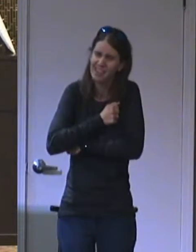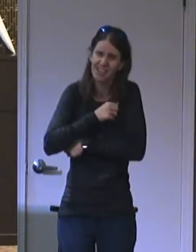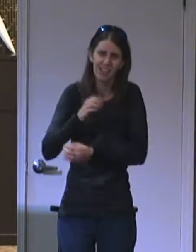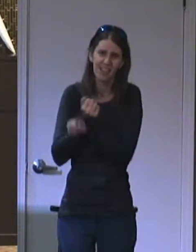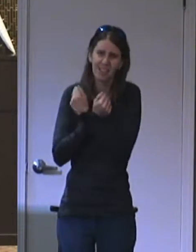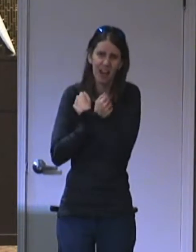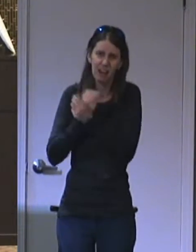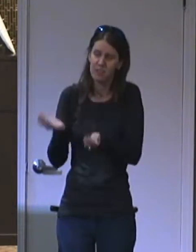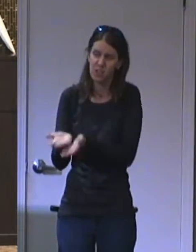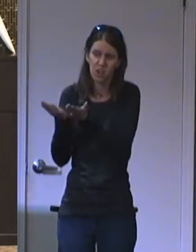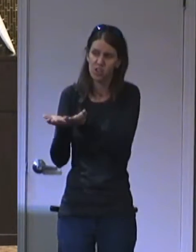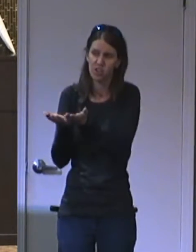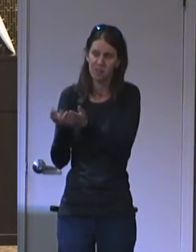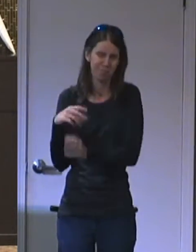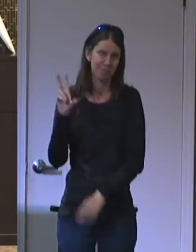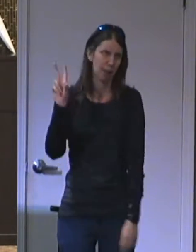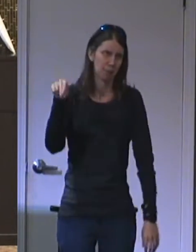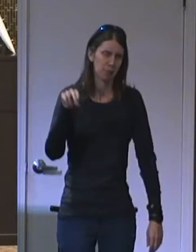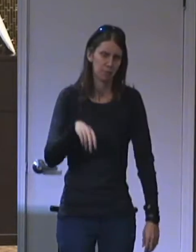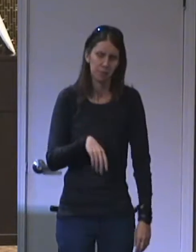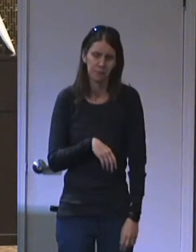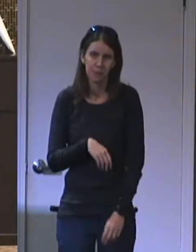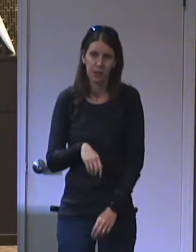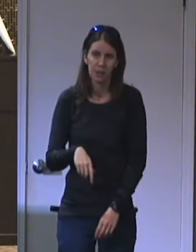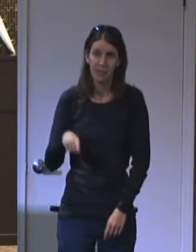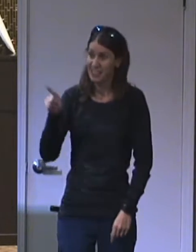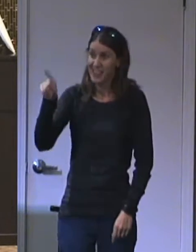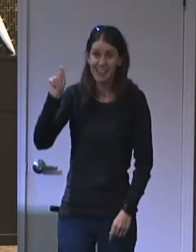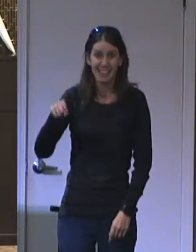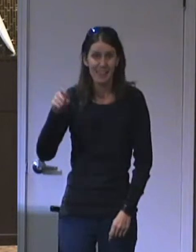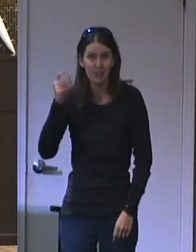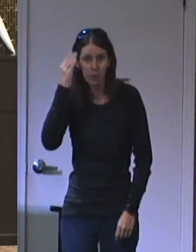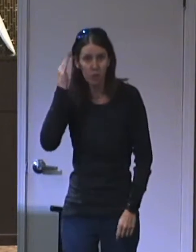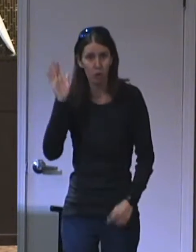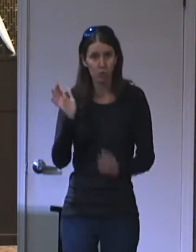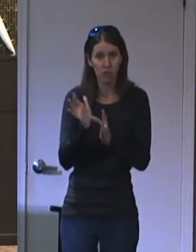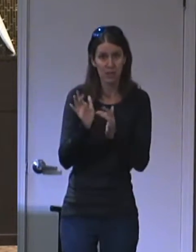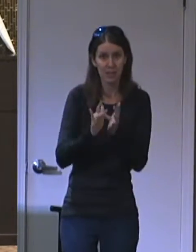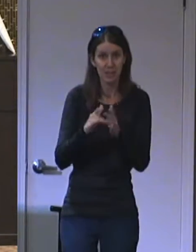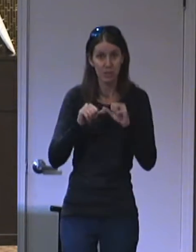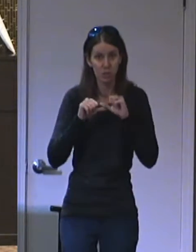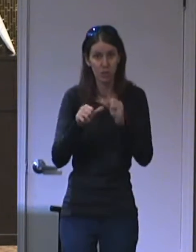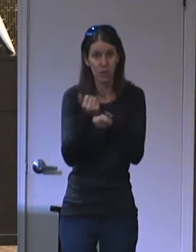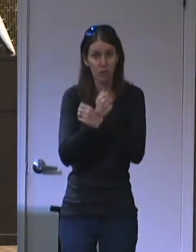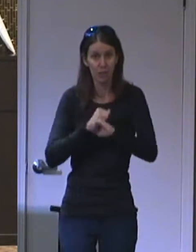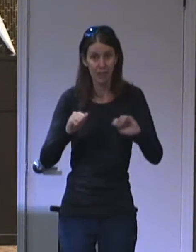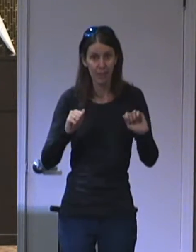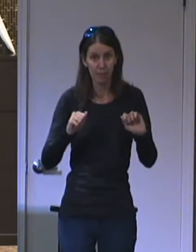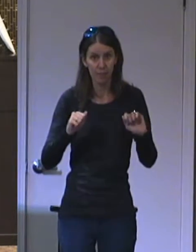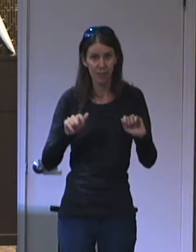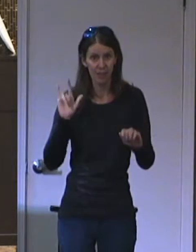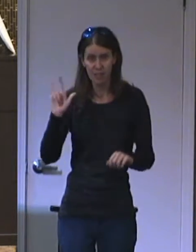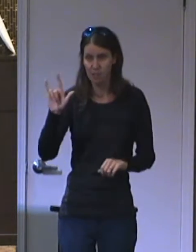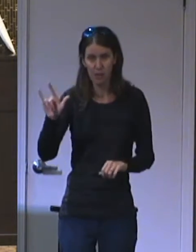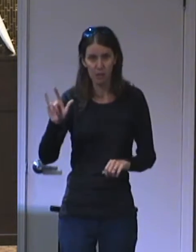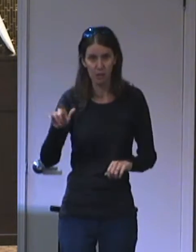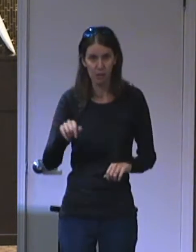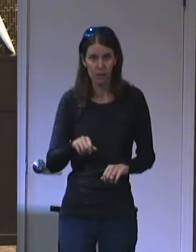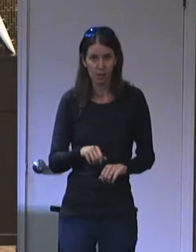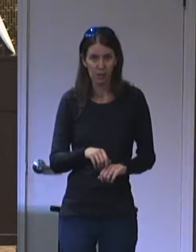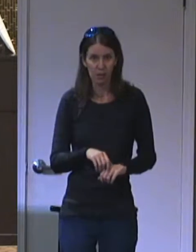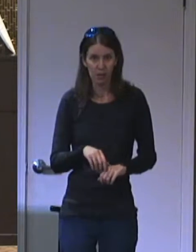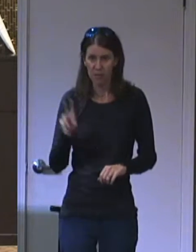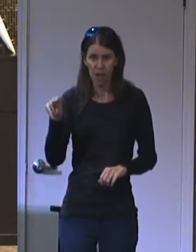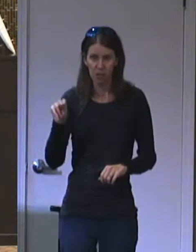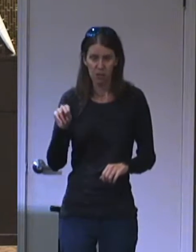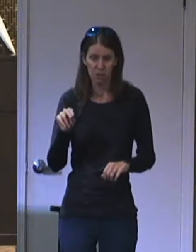need a hug and need encouragement and need to hear that Jesus still saves and Jesus loves them. All because